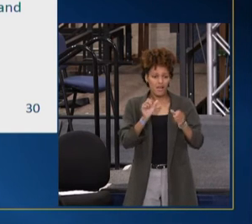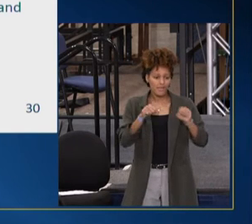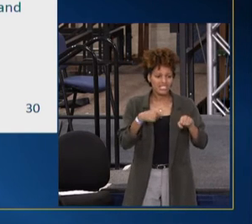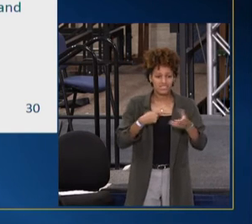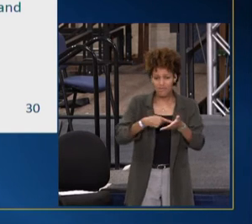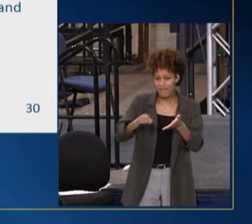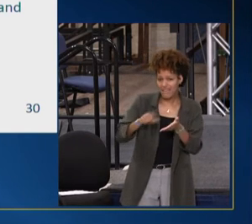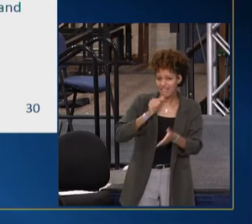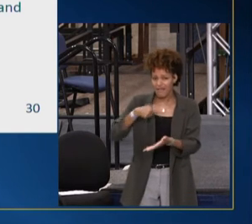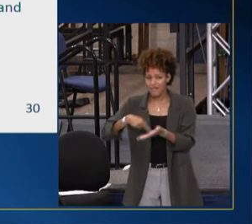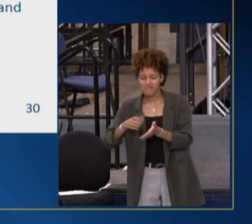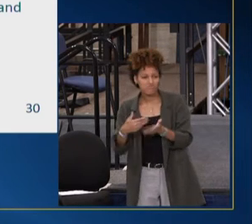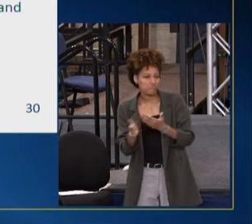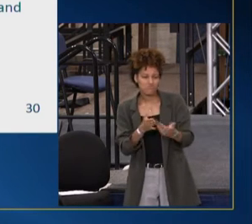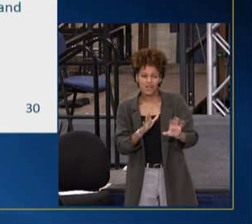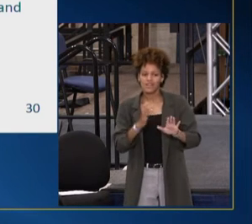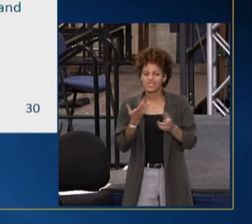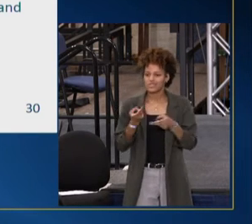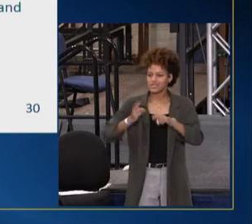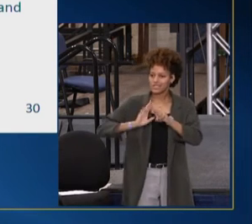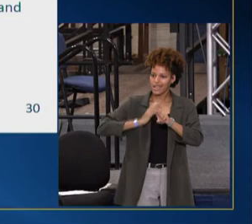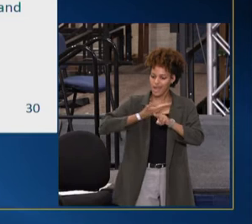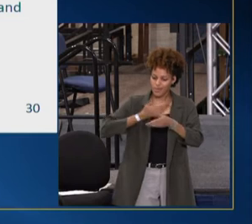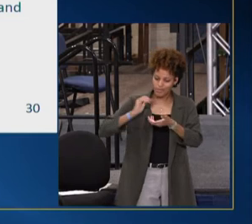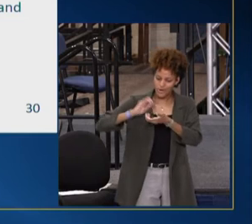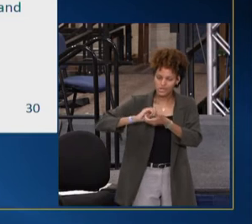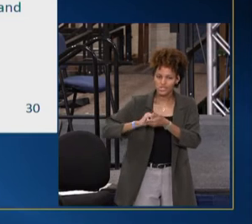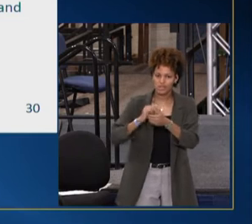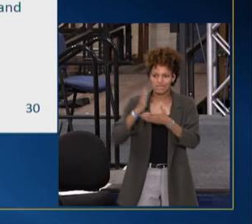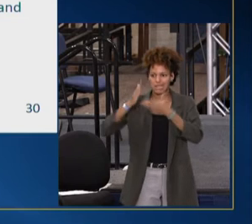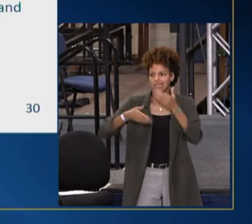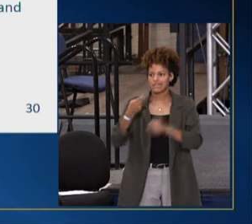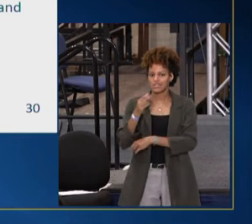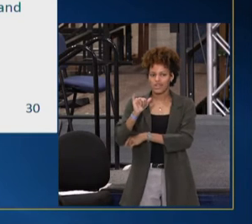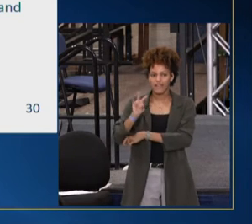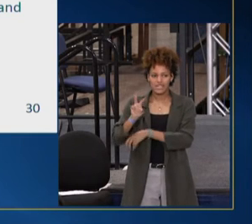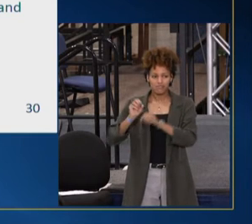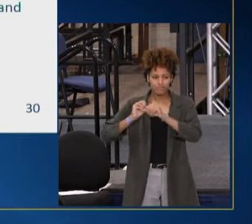pay. That is increasingly our partner in the ending the HIV epidemic